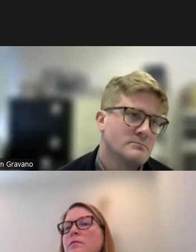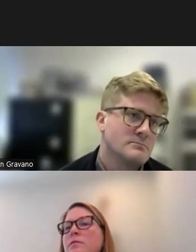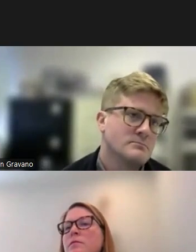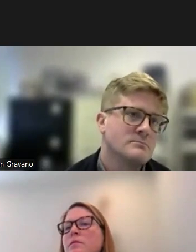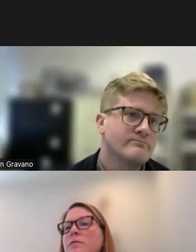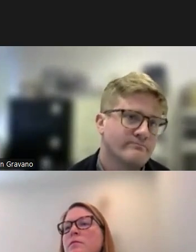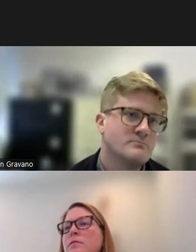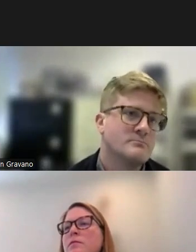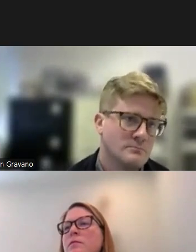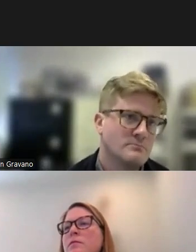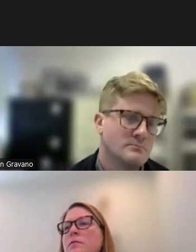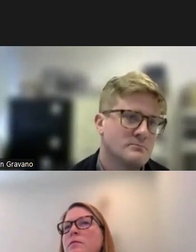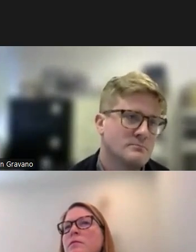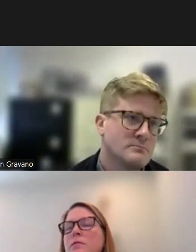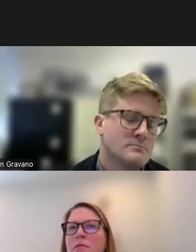provider organizations.